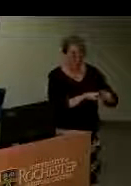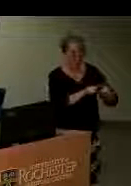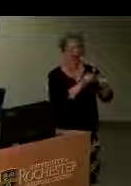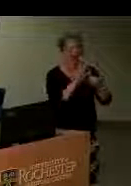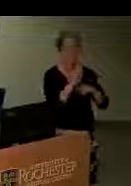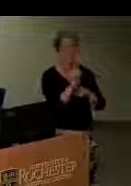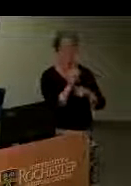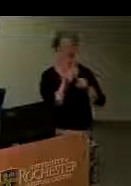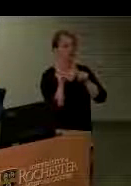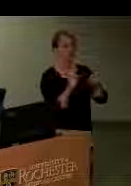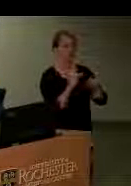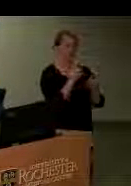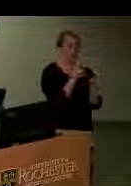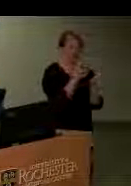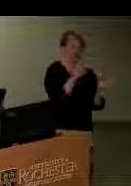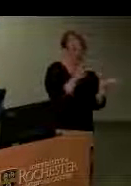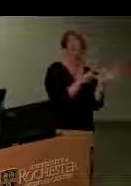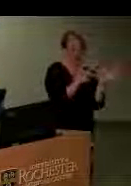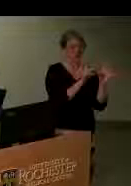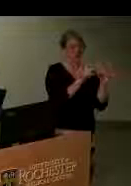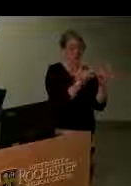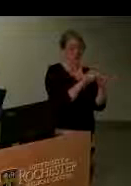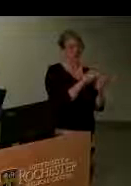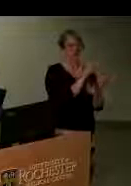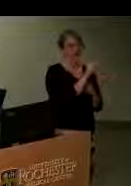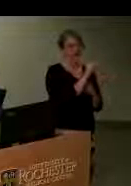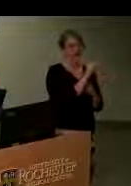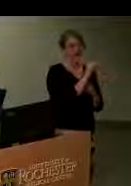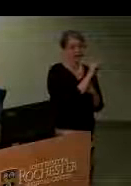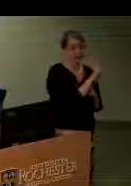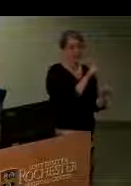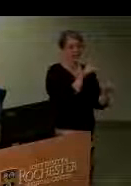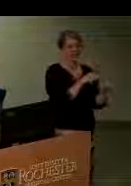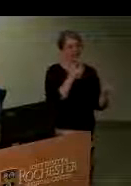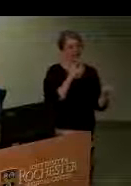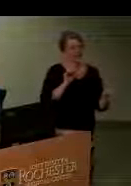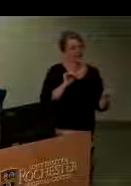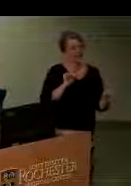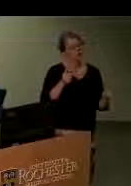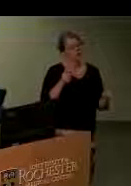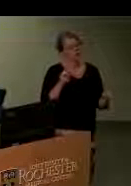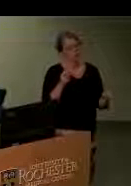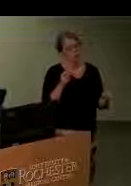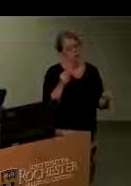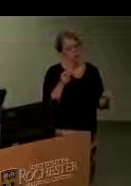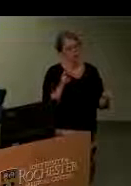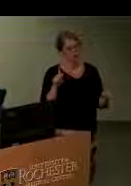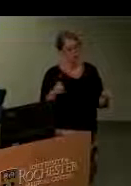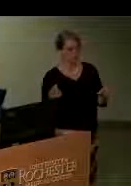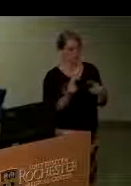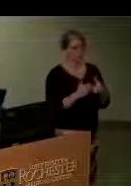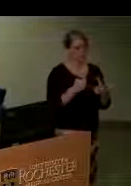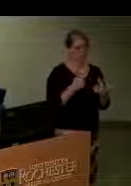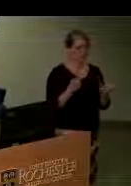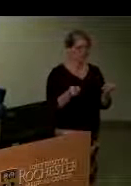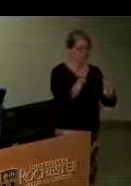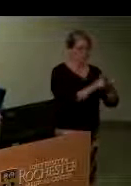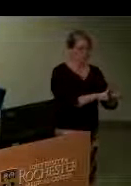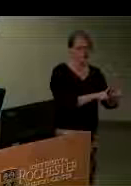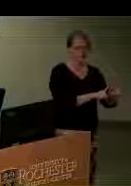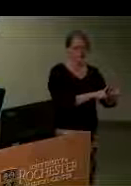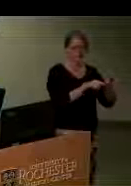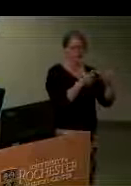the chairmanship of the psychiatry department at Cincinnati, he insisted that George Engel join him. They stayed there for